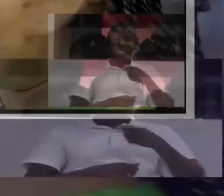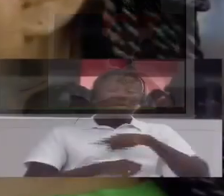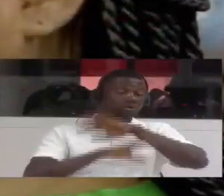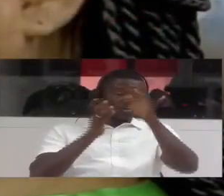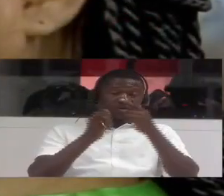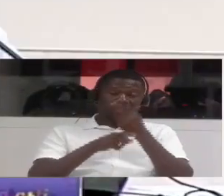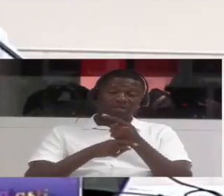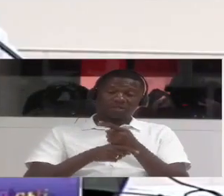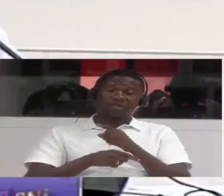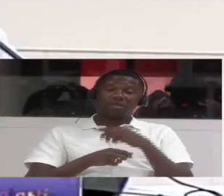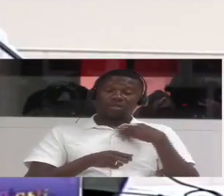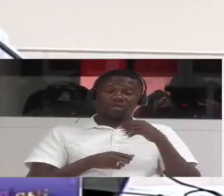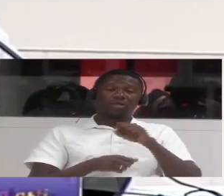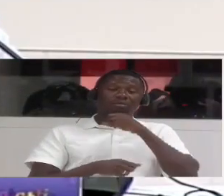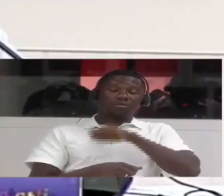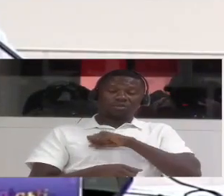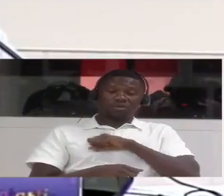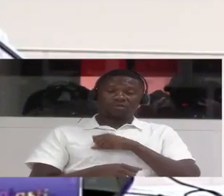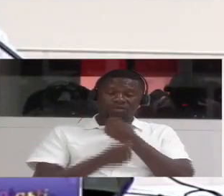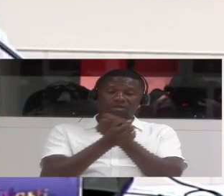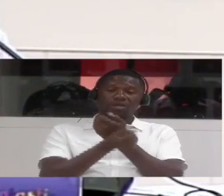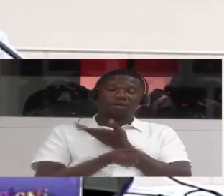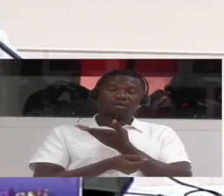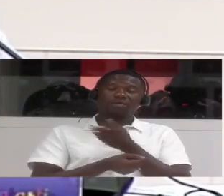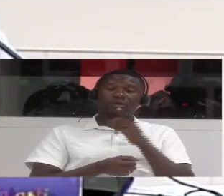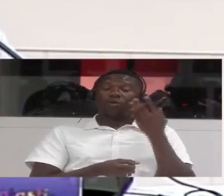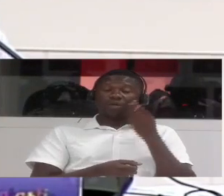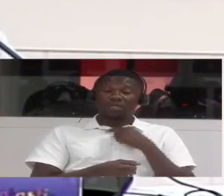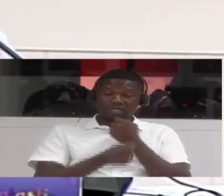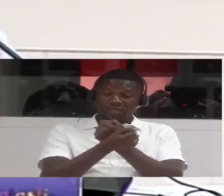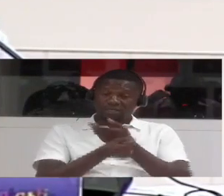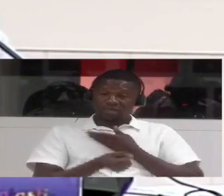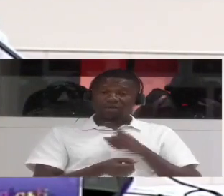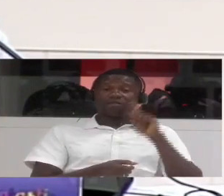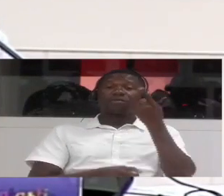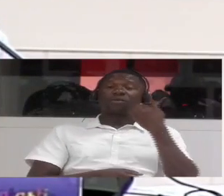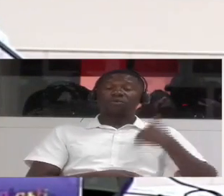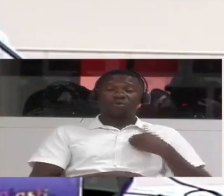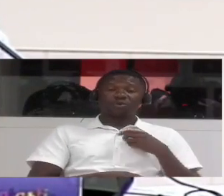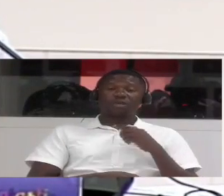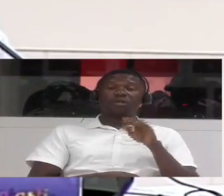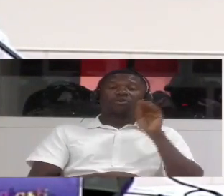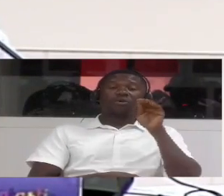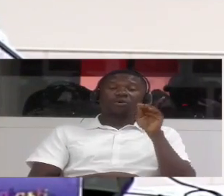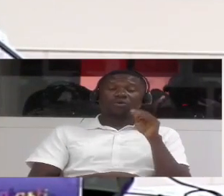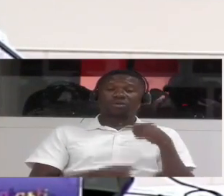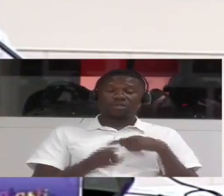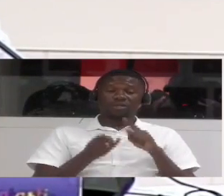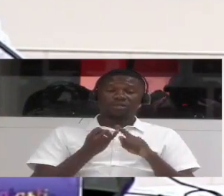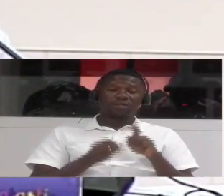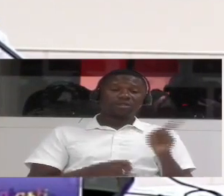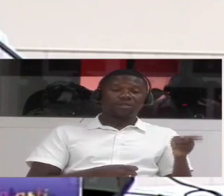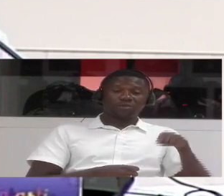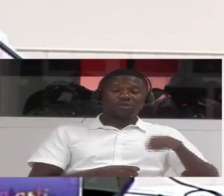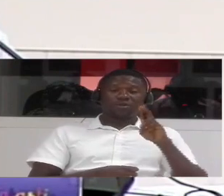those things, he himself got arrested. And when he got arrested, the first people that he called was the GPU